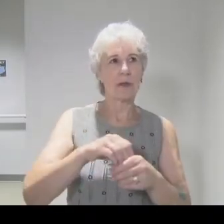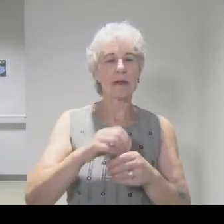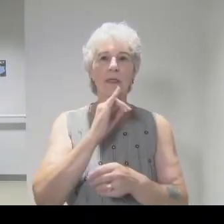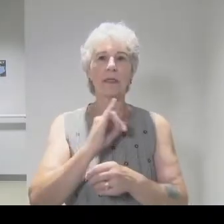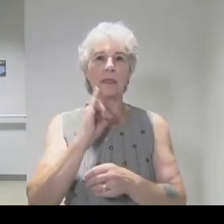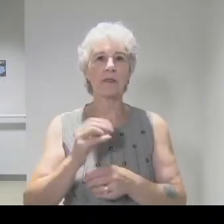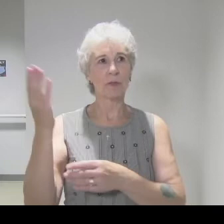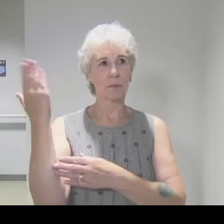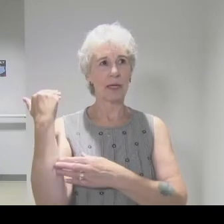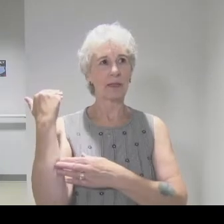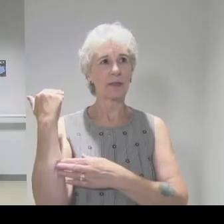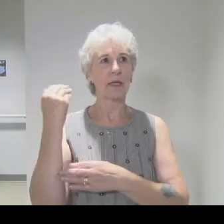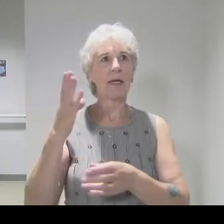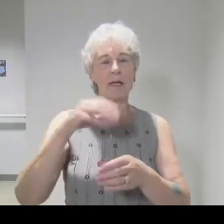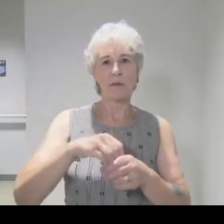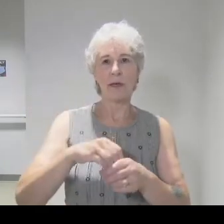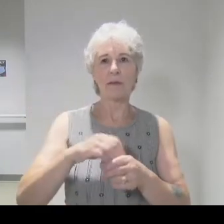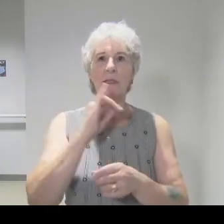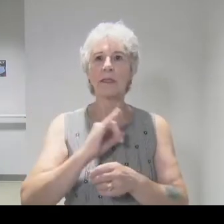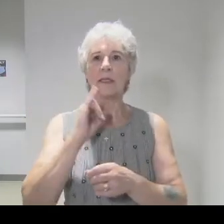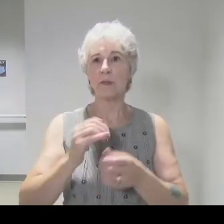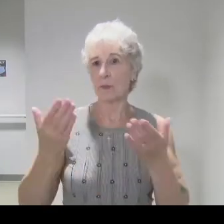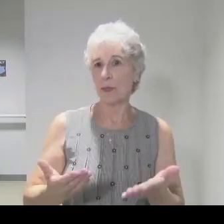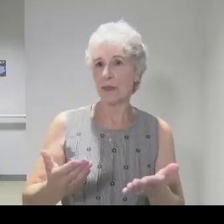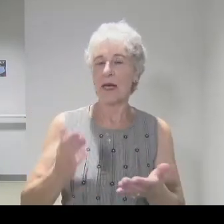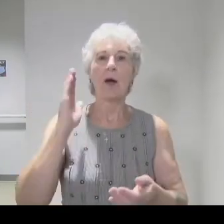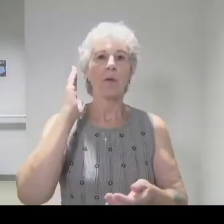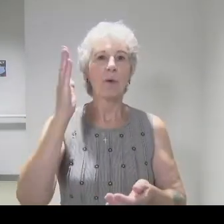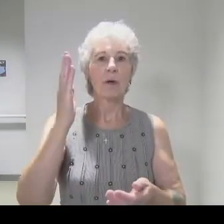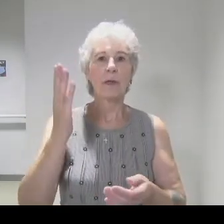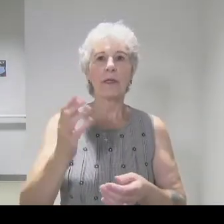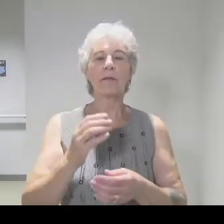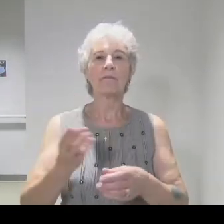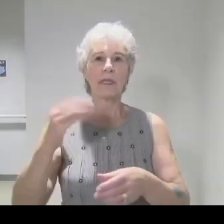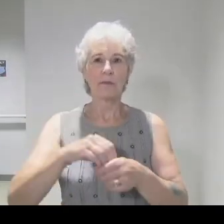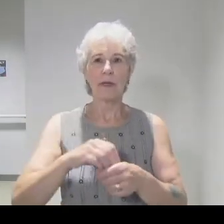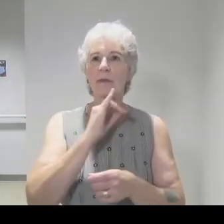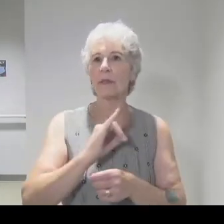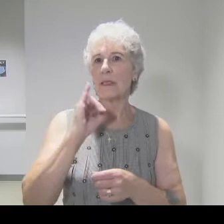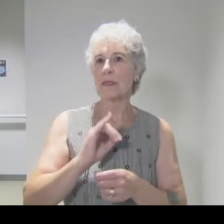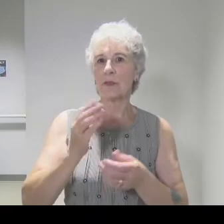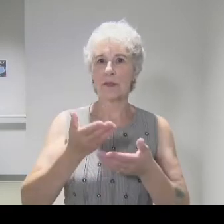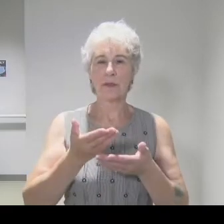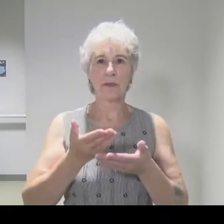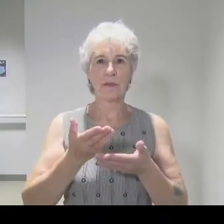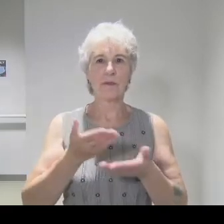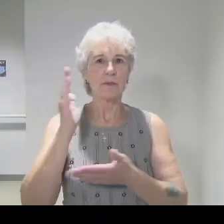how he deals with us. He is involved in Israel's present, and he's going to be involved in Israel's future. He's not done with